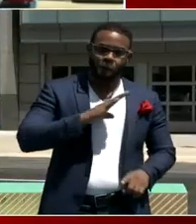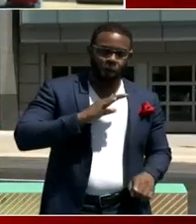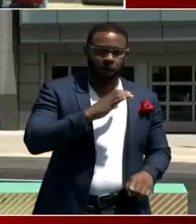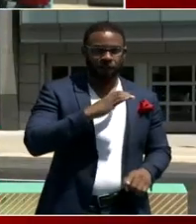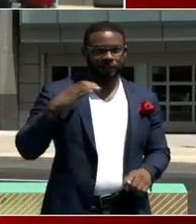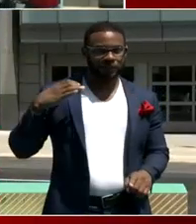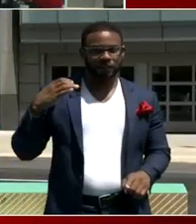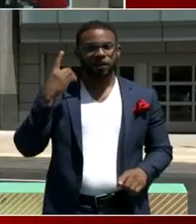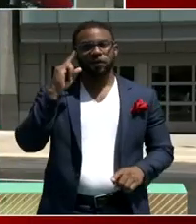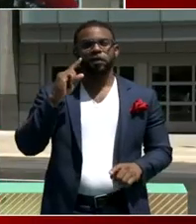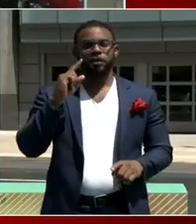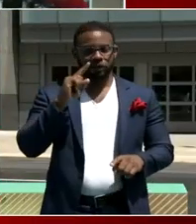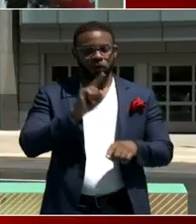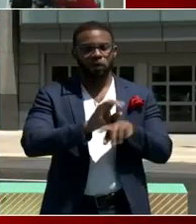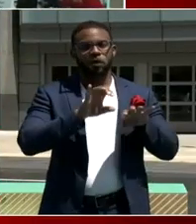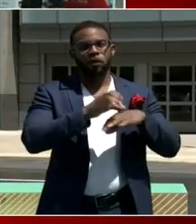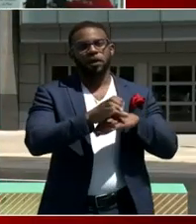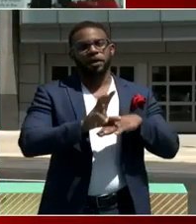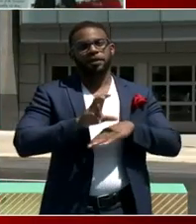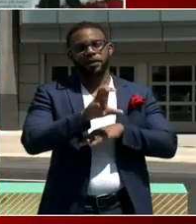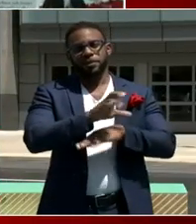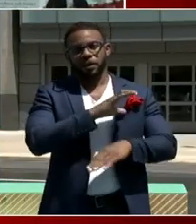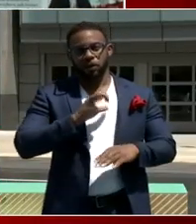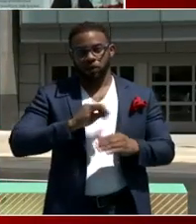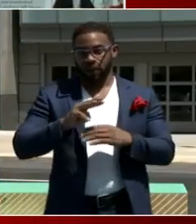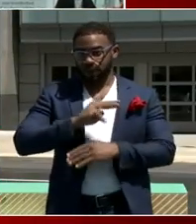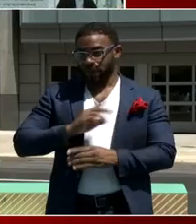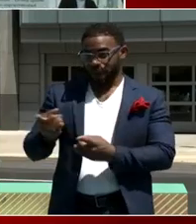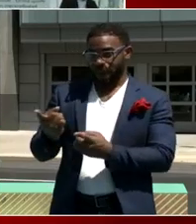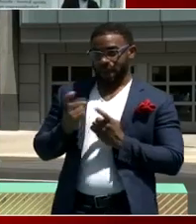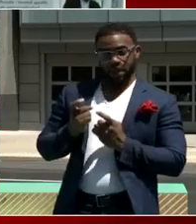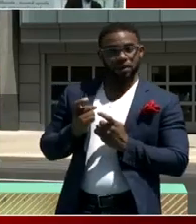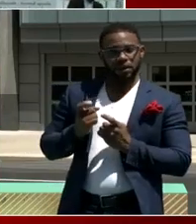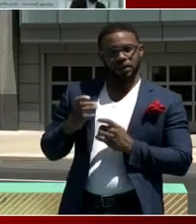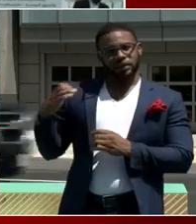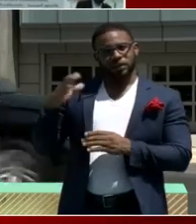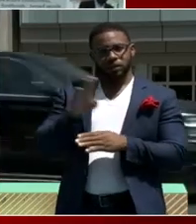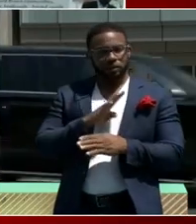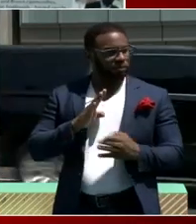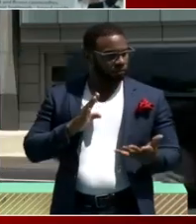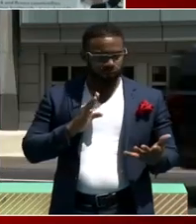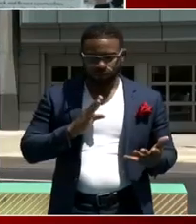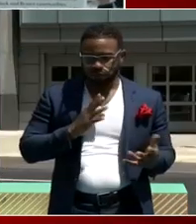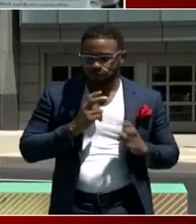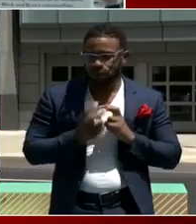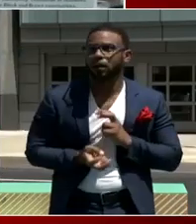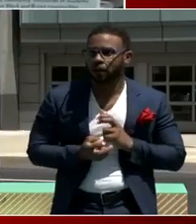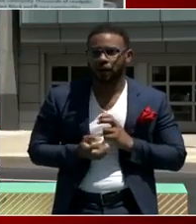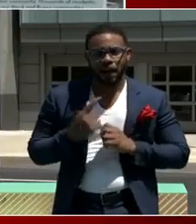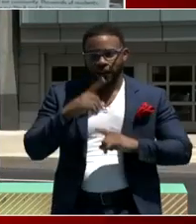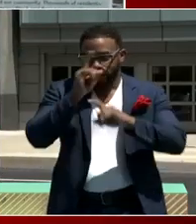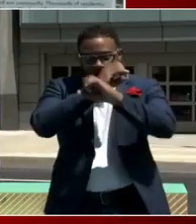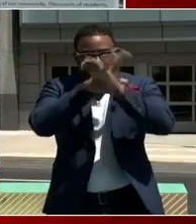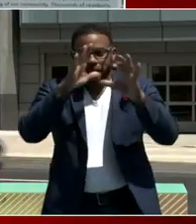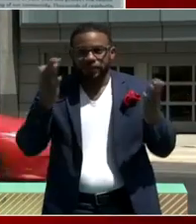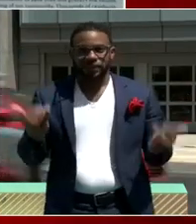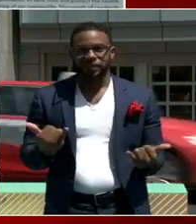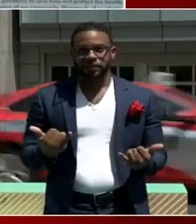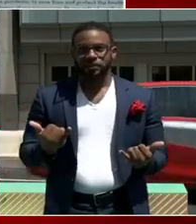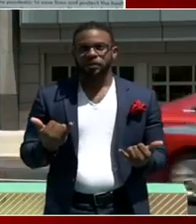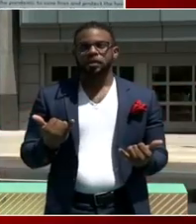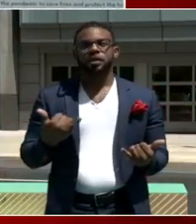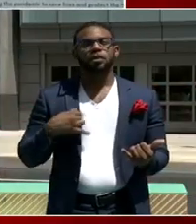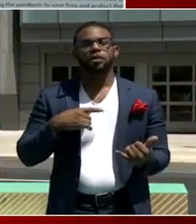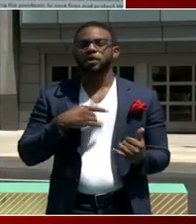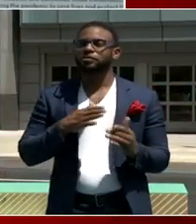Workforce Investment Council. When the mayor asked me to chair this board a few years ago, I could not have imagined and predicted what was to come. But